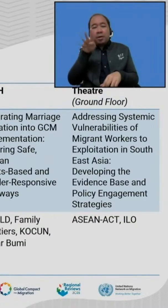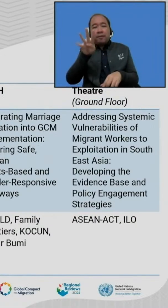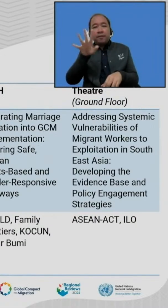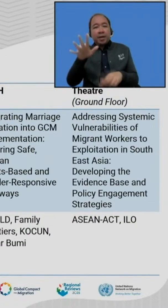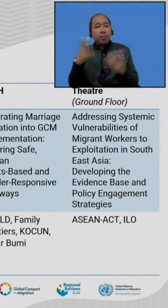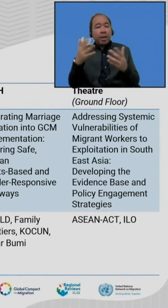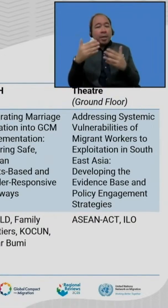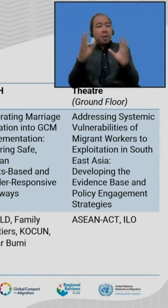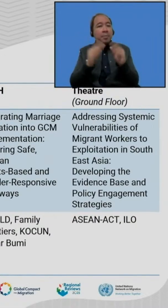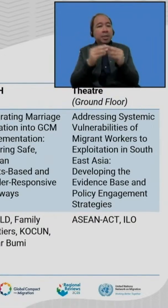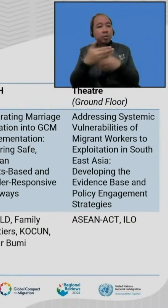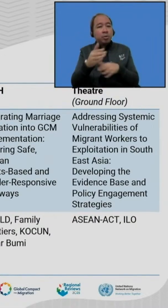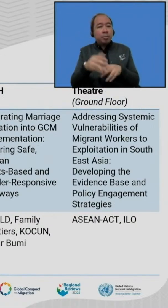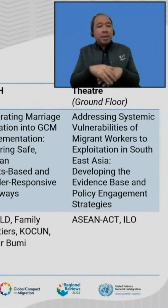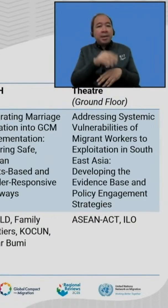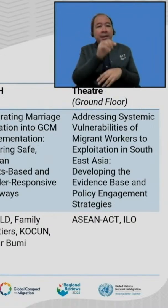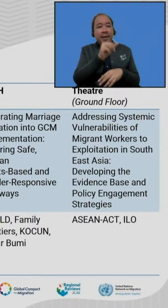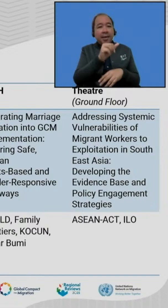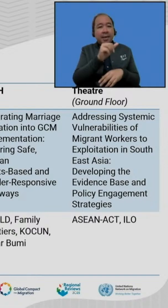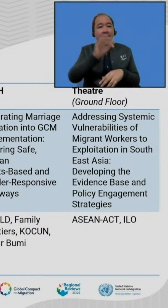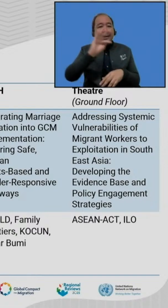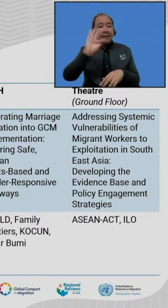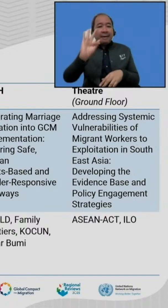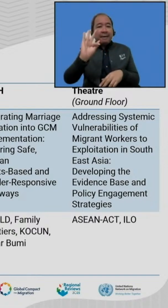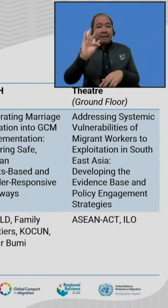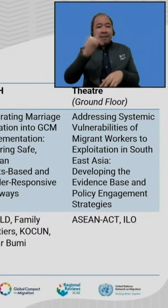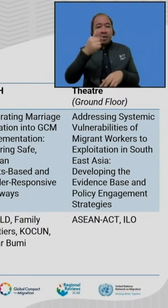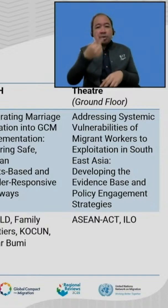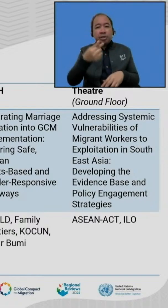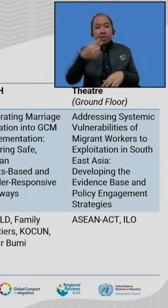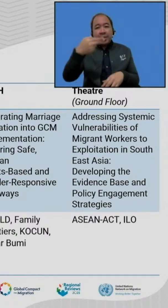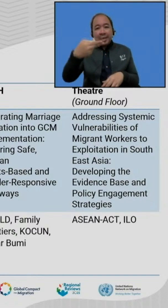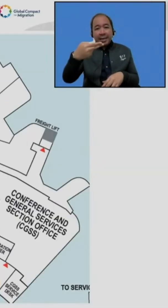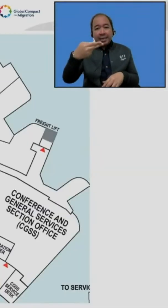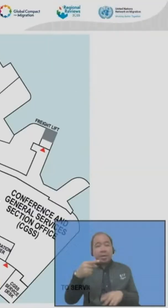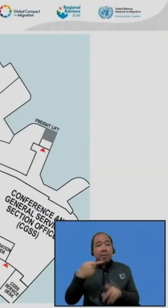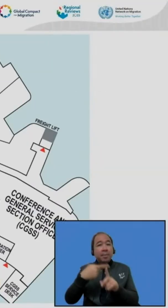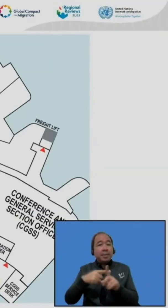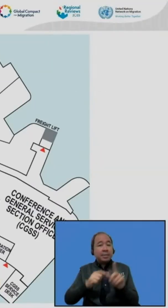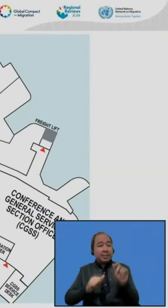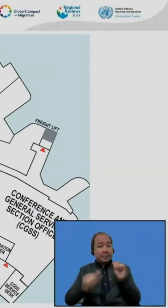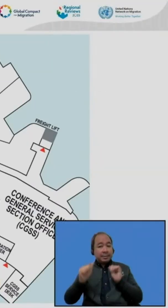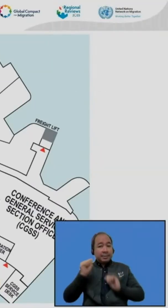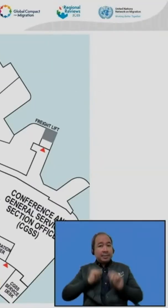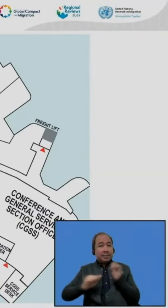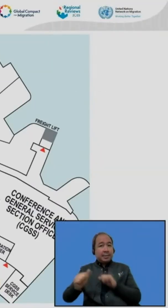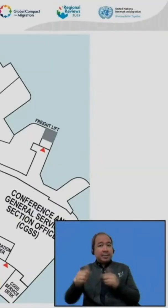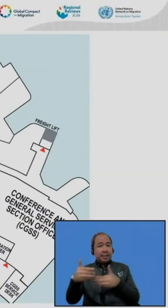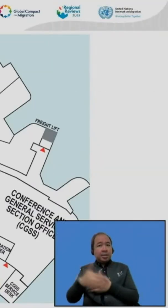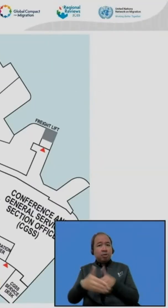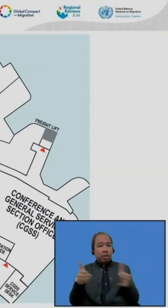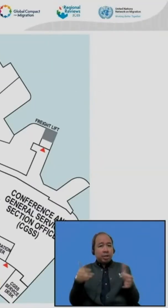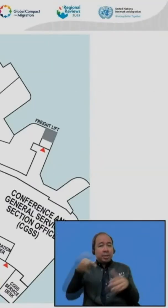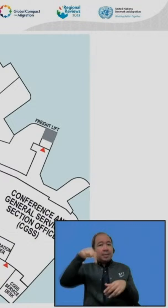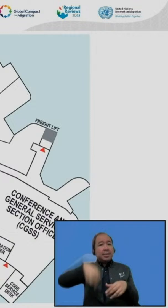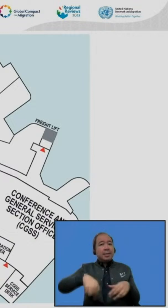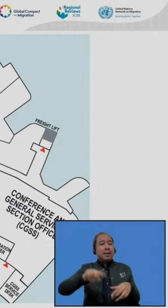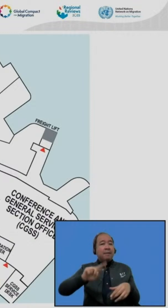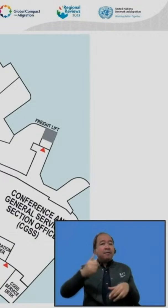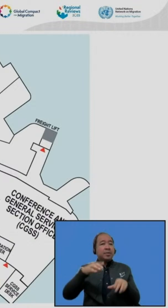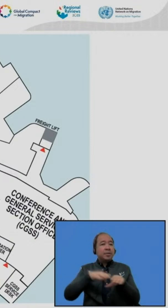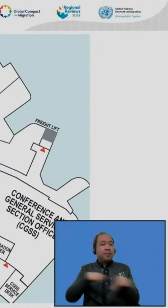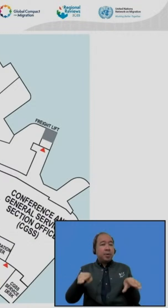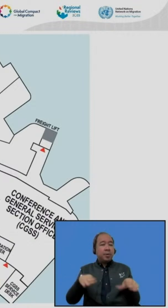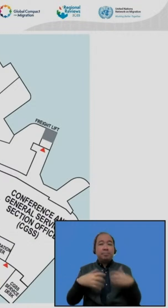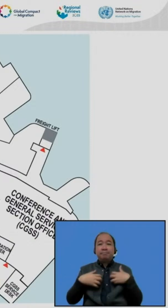G, and H on level 1, and in the theater on the ground floor. We look forward to seeing you at the